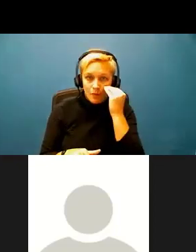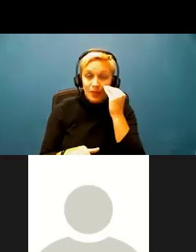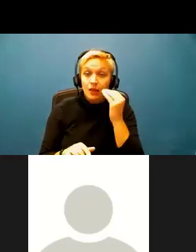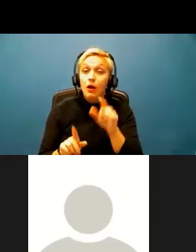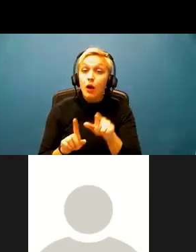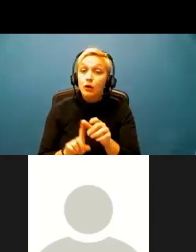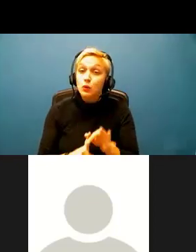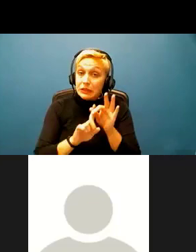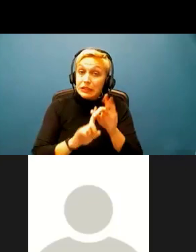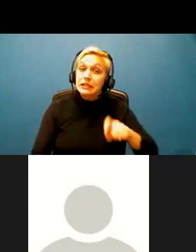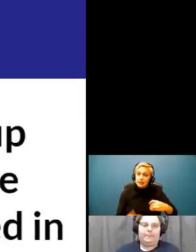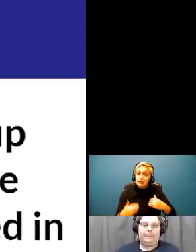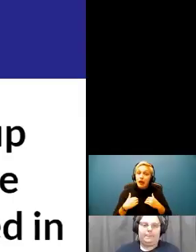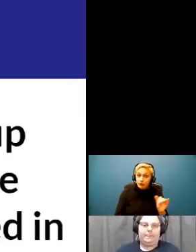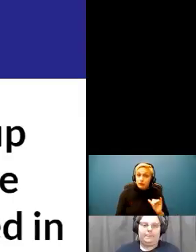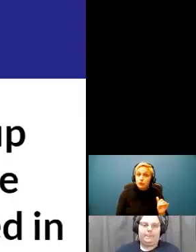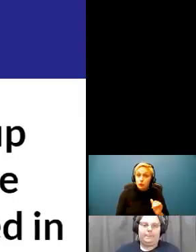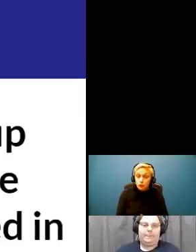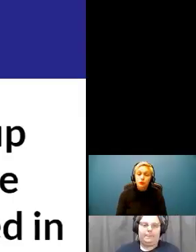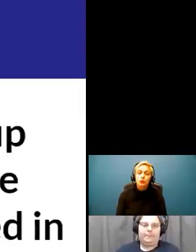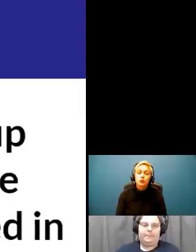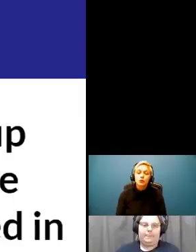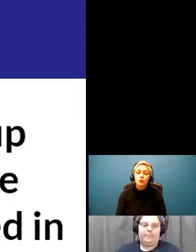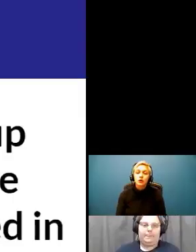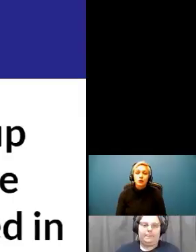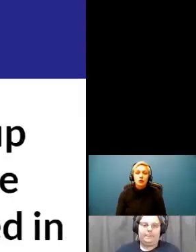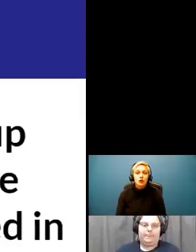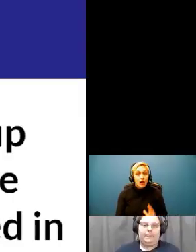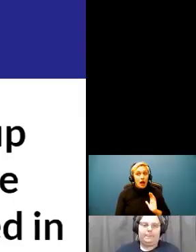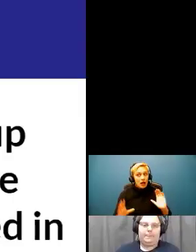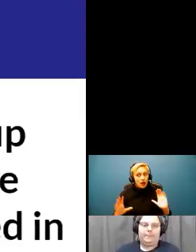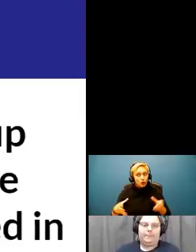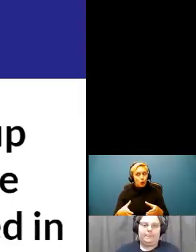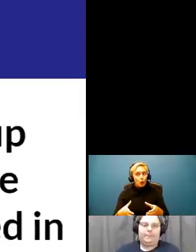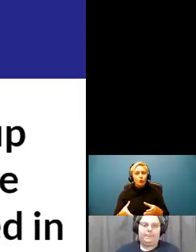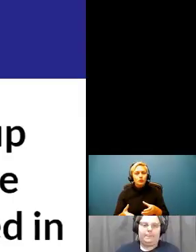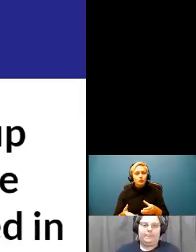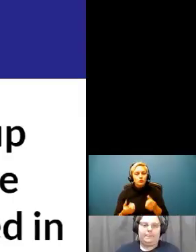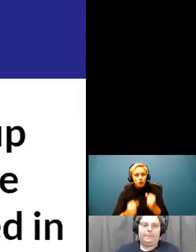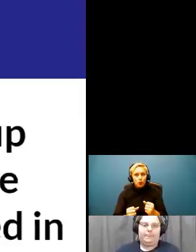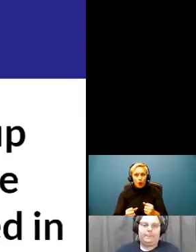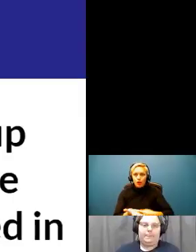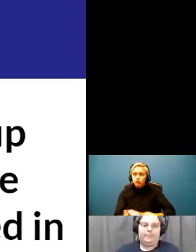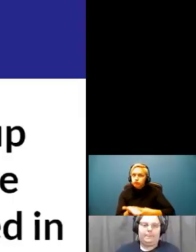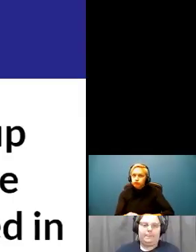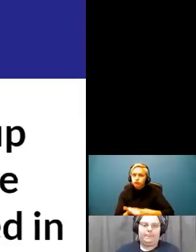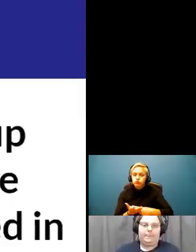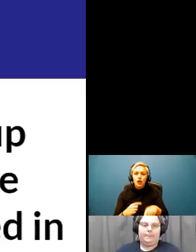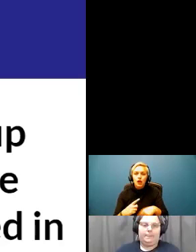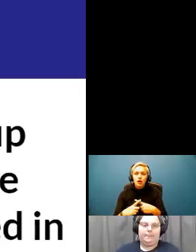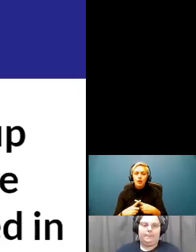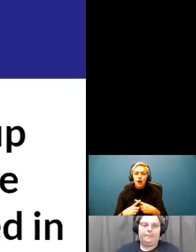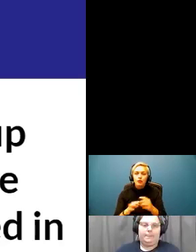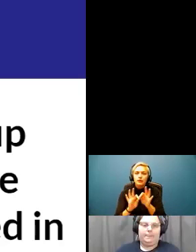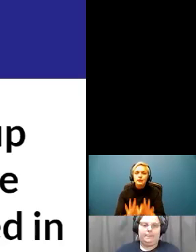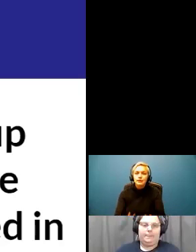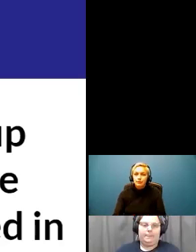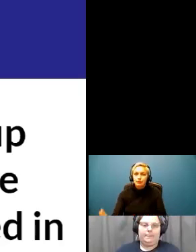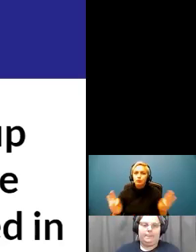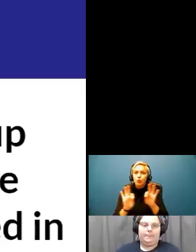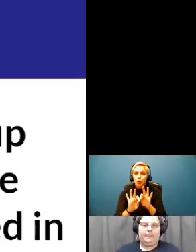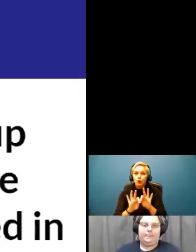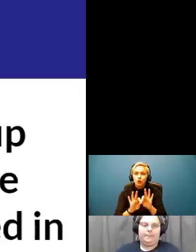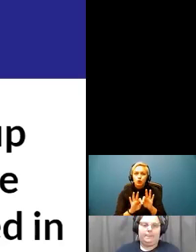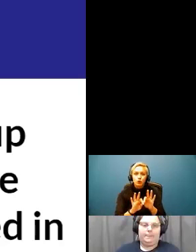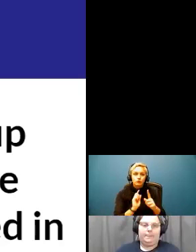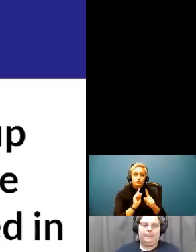needs. And the group had a really strong conversation around how important collaborating with parents was